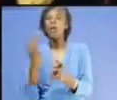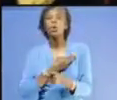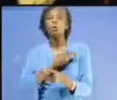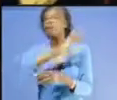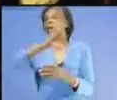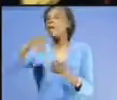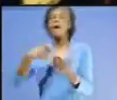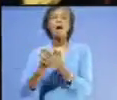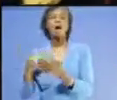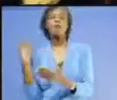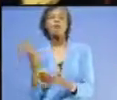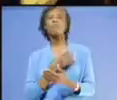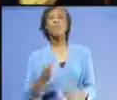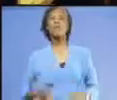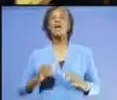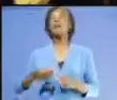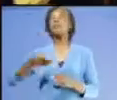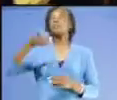been faithful.